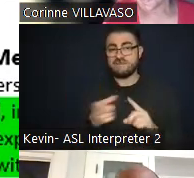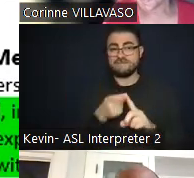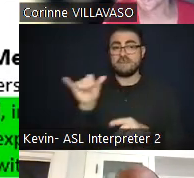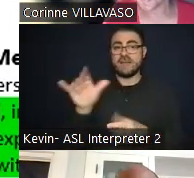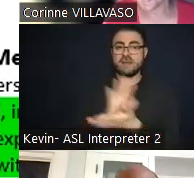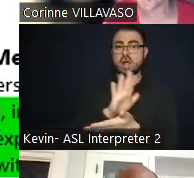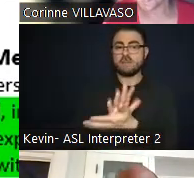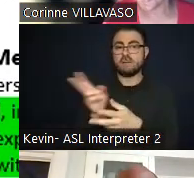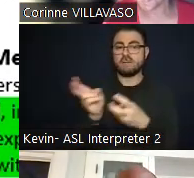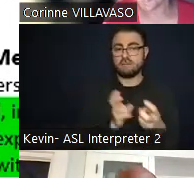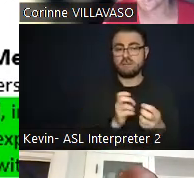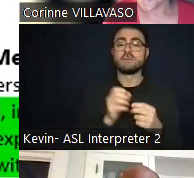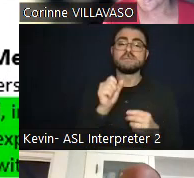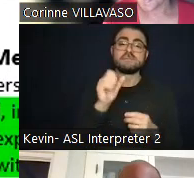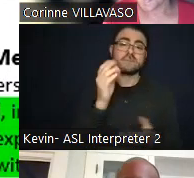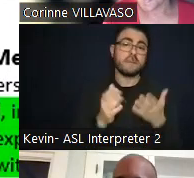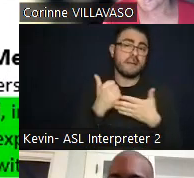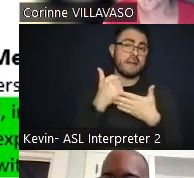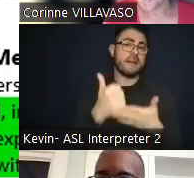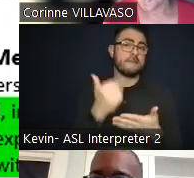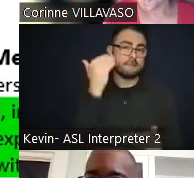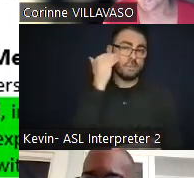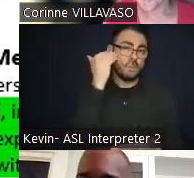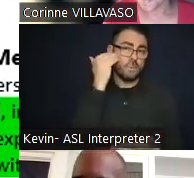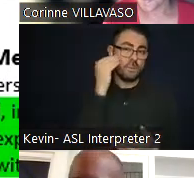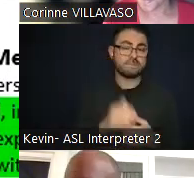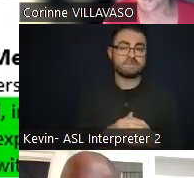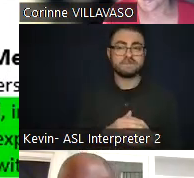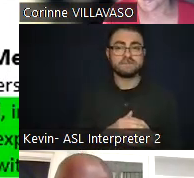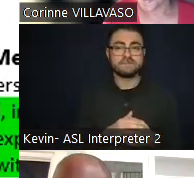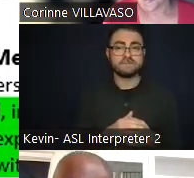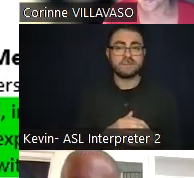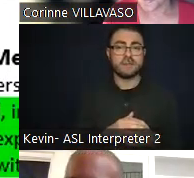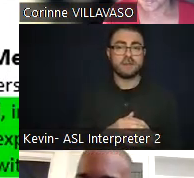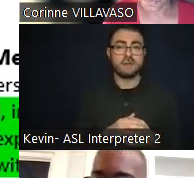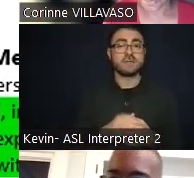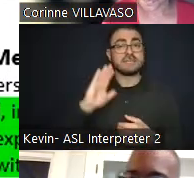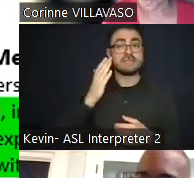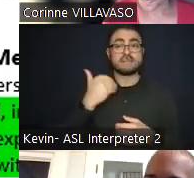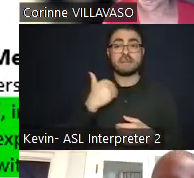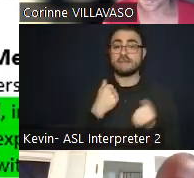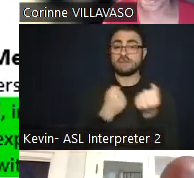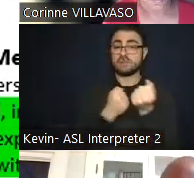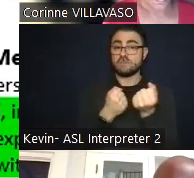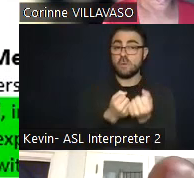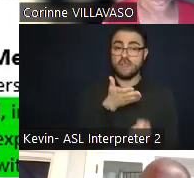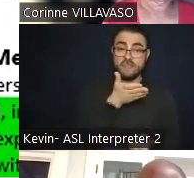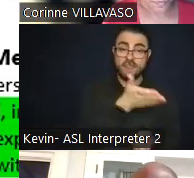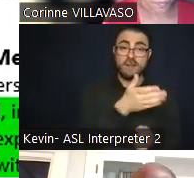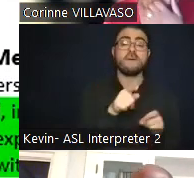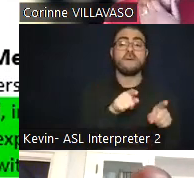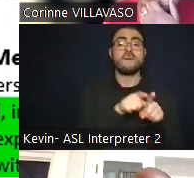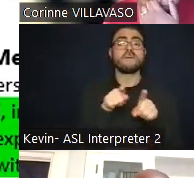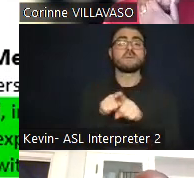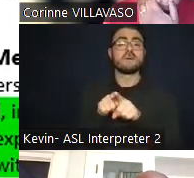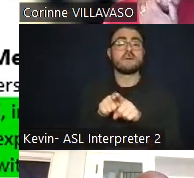so that might be helpful context to have is that there seemed to be a support over there, as well as of the folks